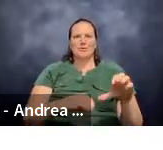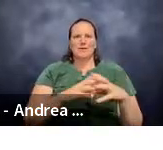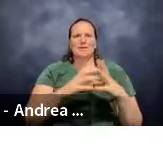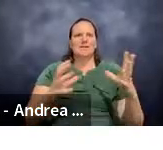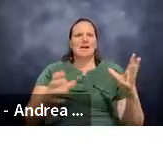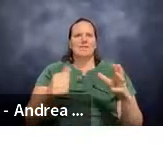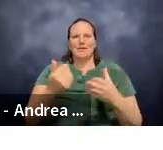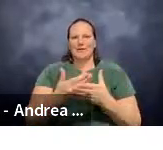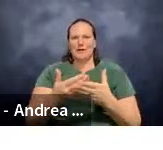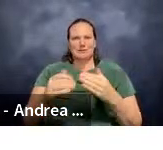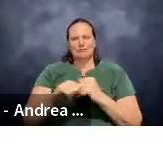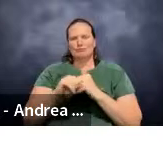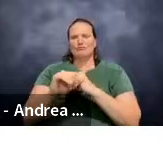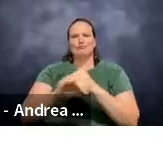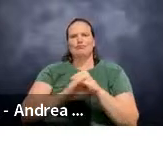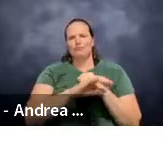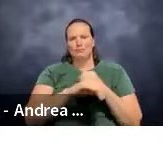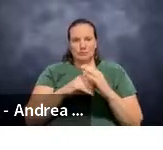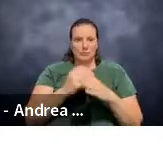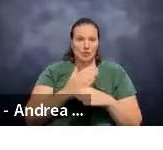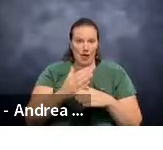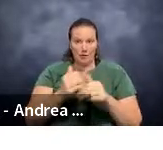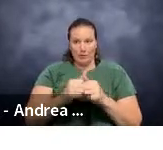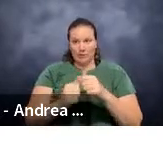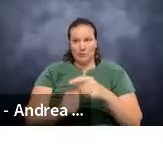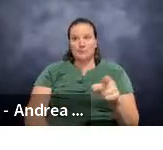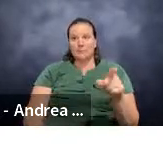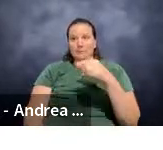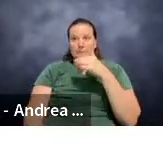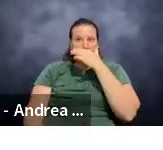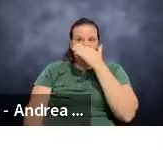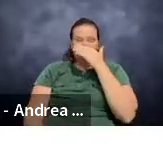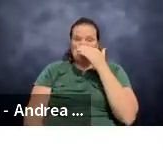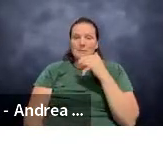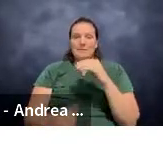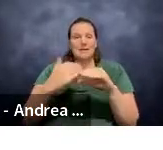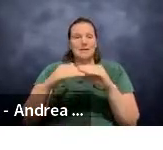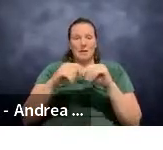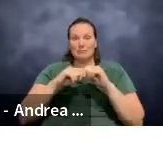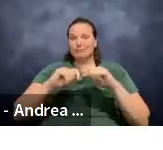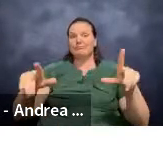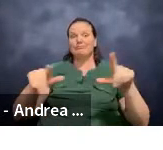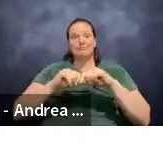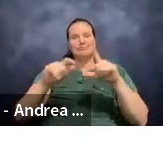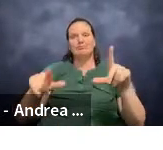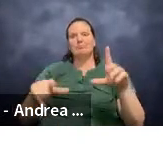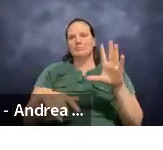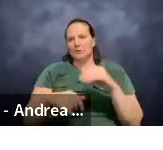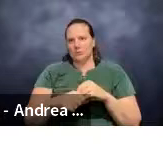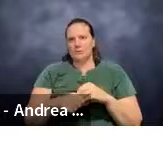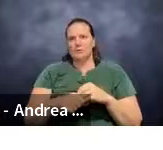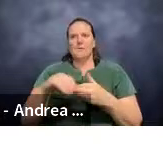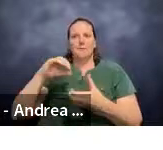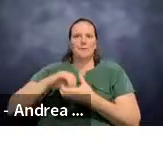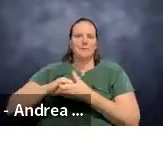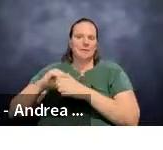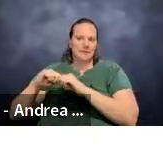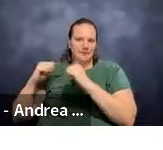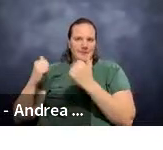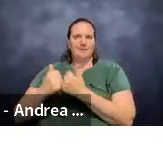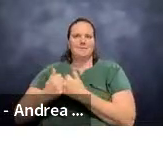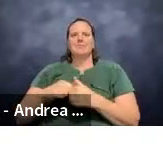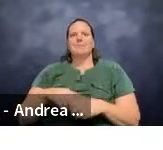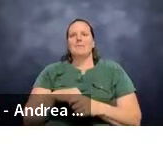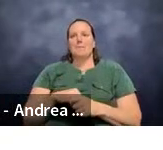get the word out, and I just wanted to share a few of those with you. We've sent out a lot of emails, including to our partner agencies